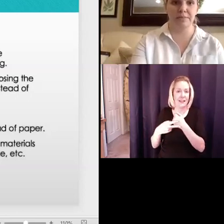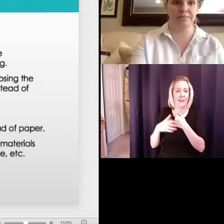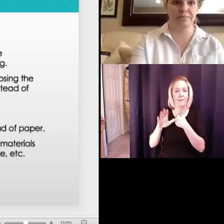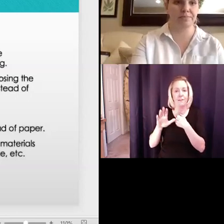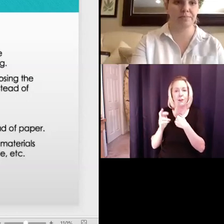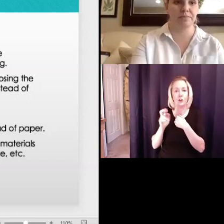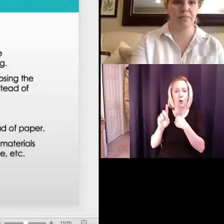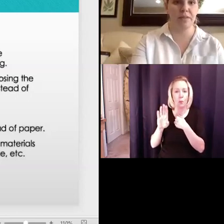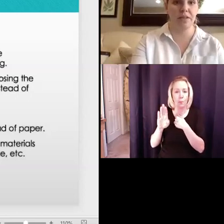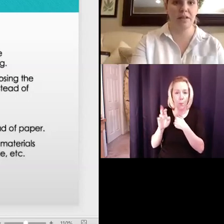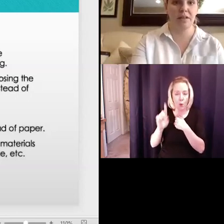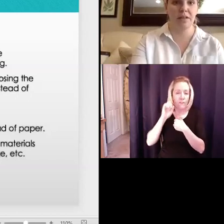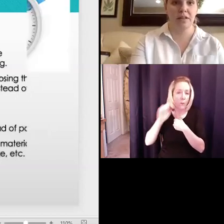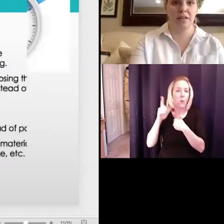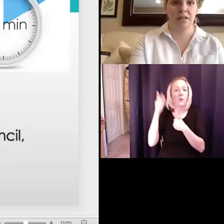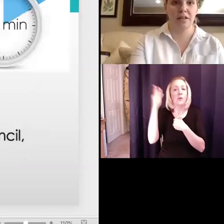books.